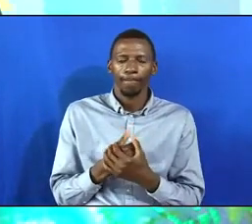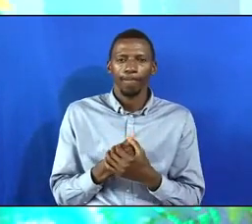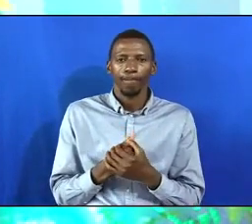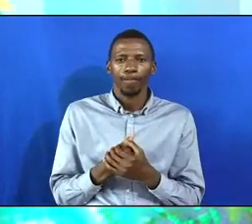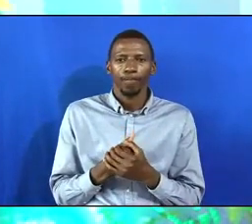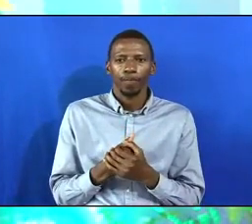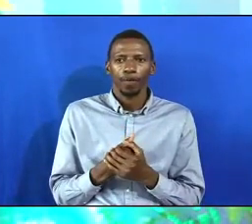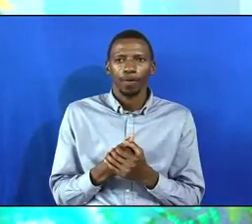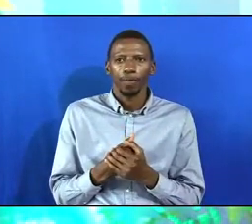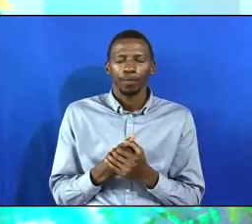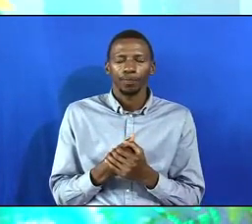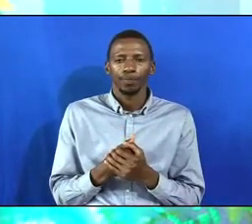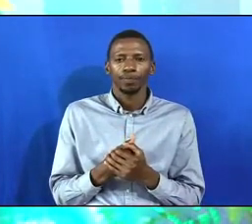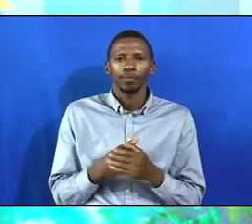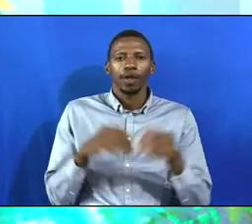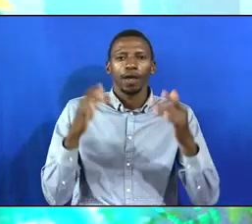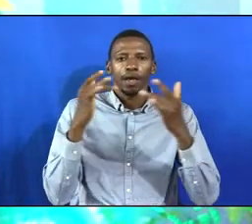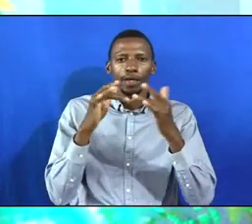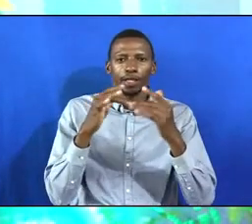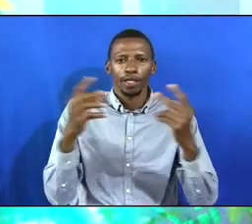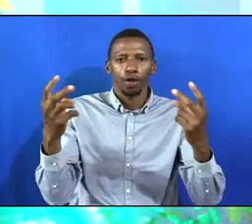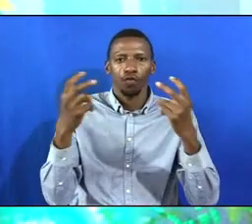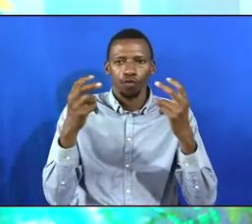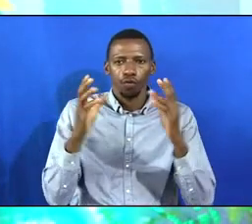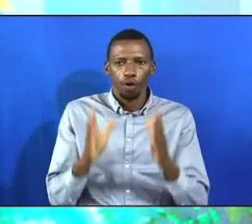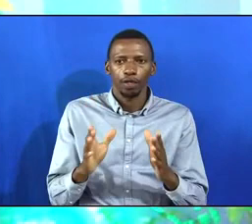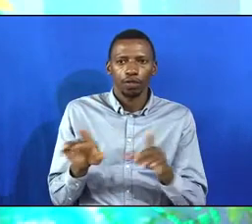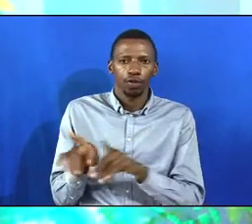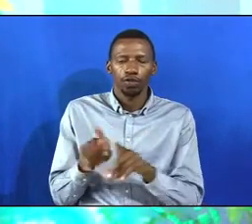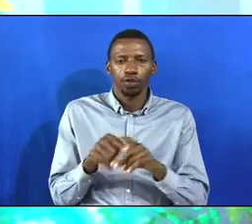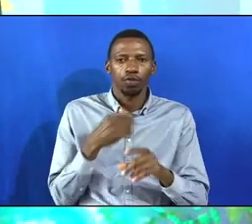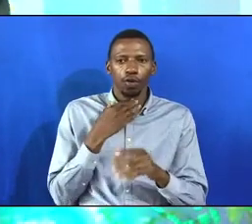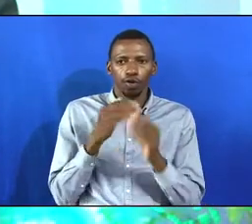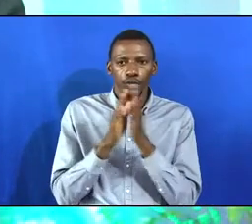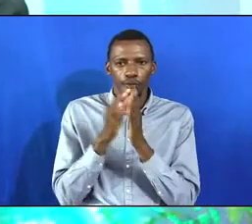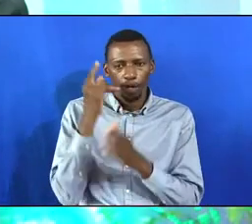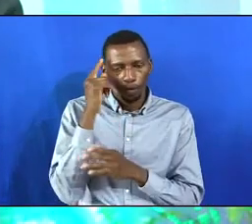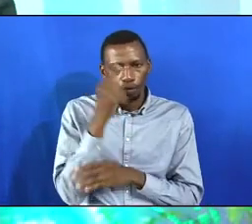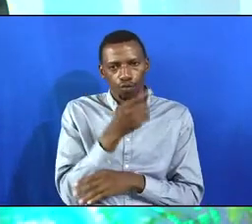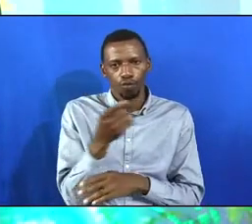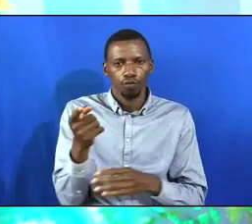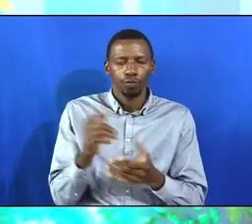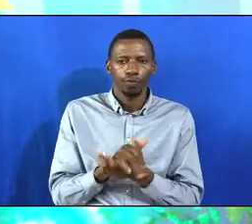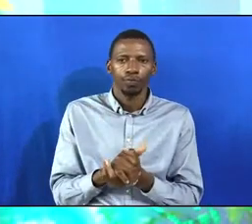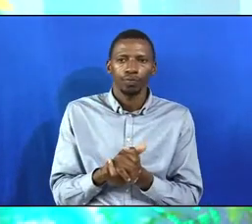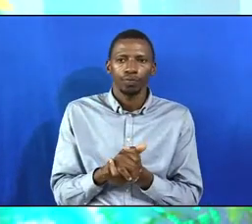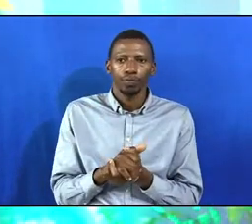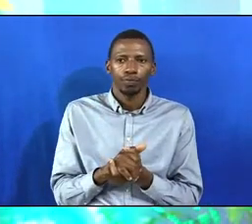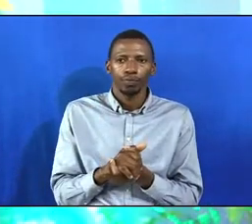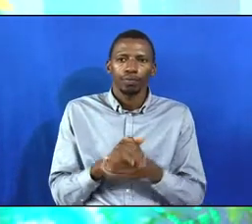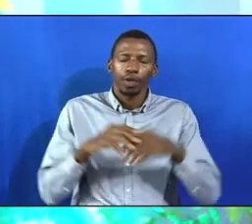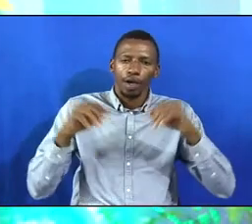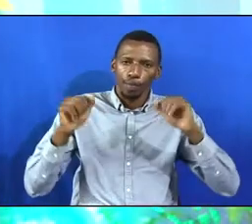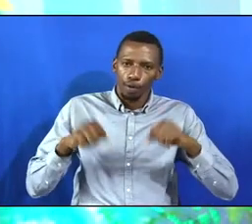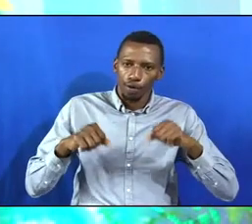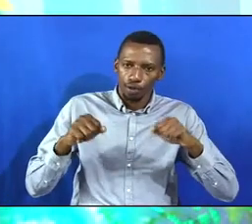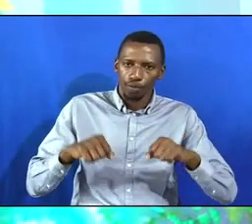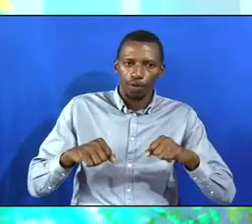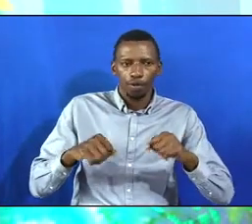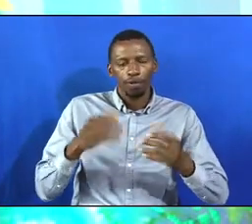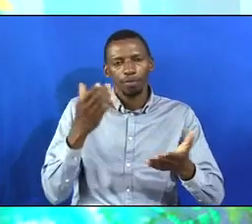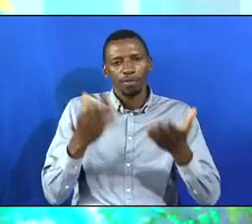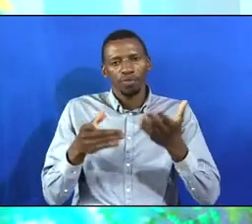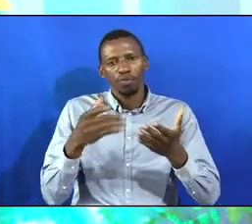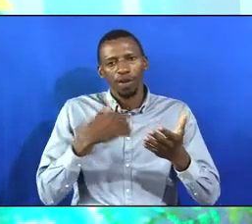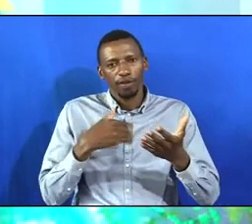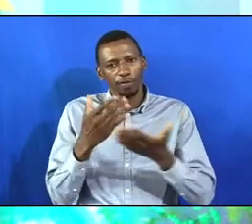The online viewers, I also want to pray with you. It is also possible that there is something you are